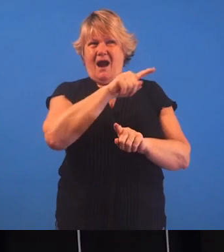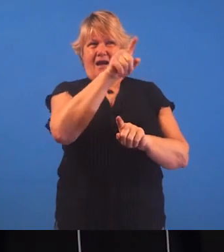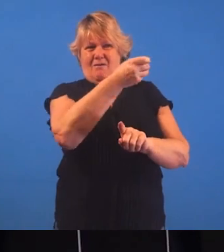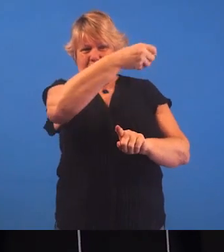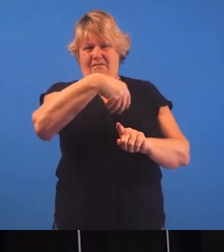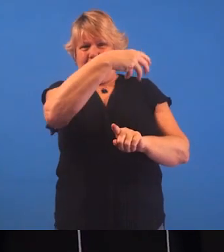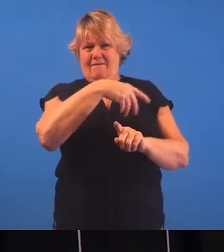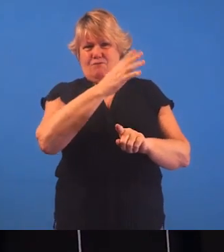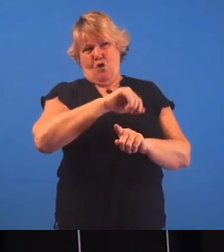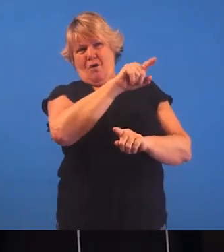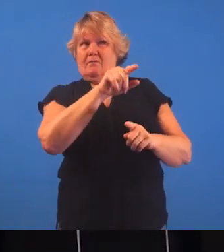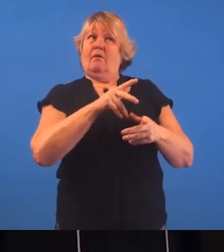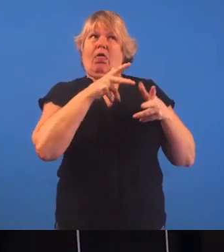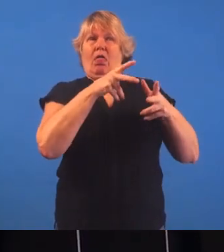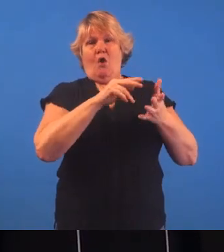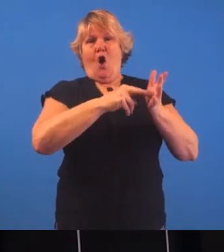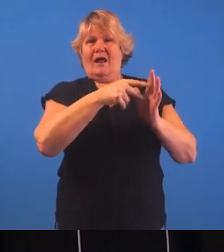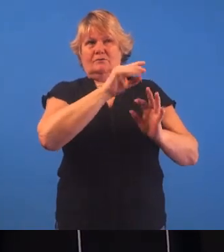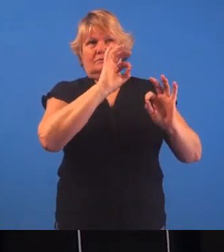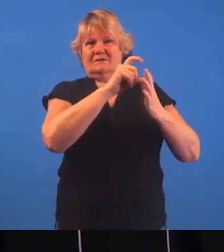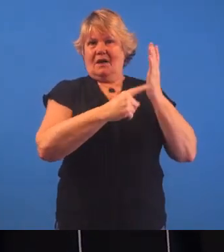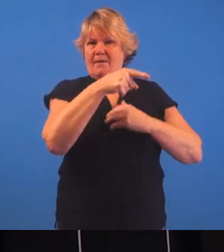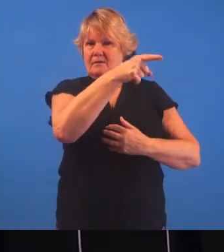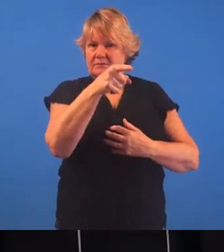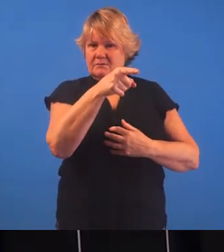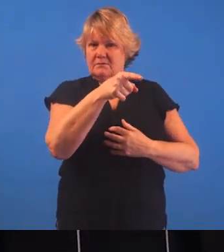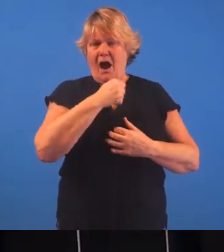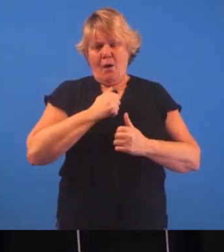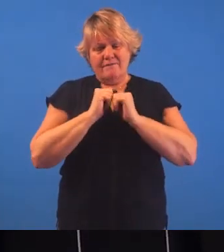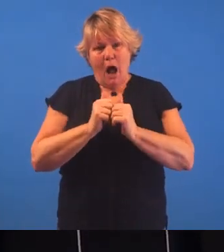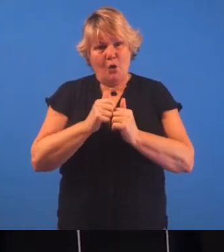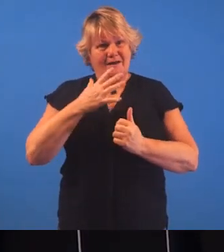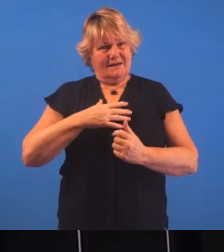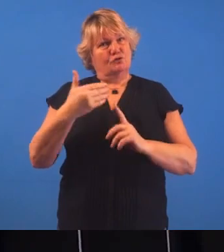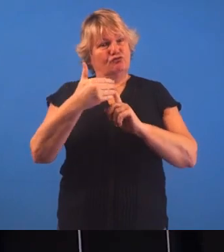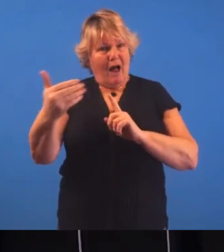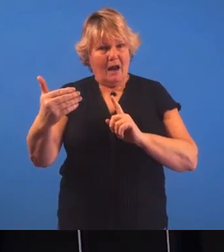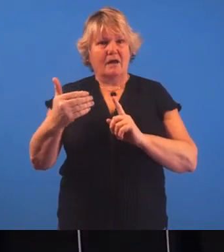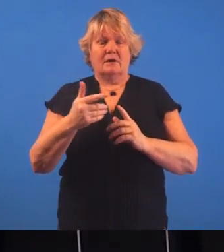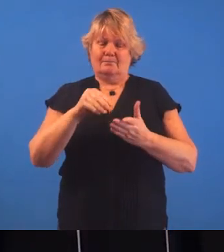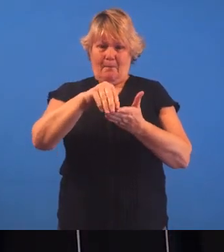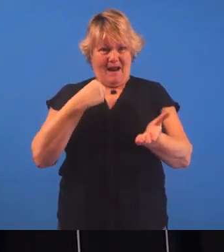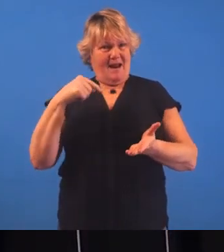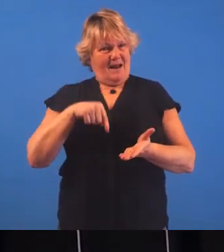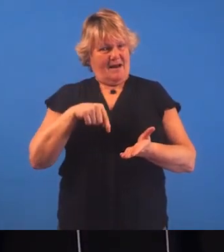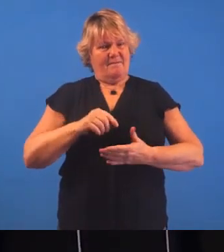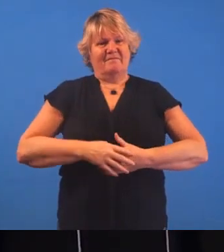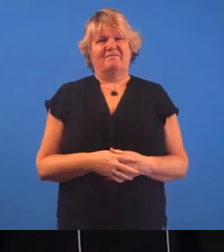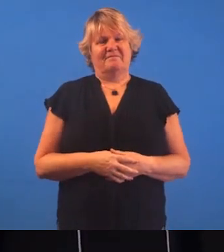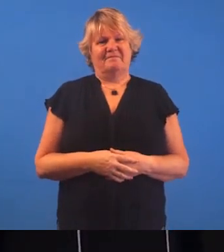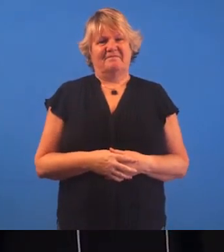as valuable as the input from those so-called non-disabled disability professionals. Our value needs recognising